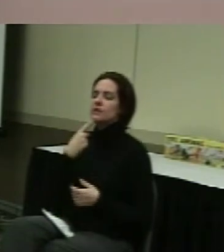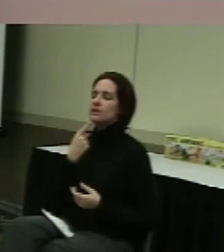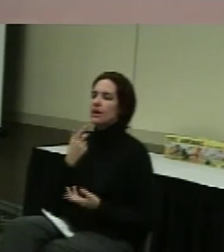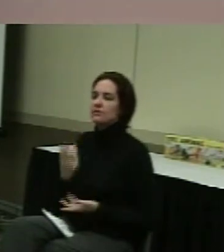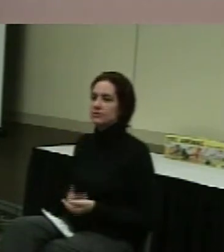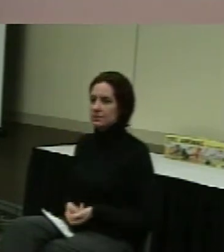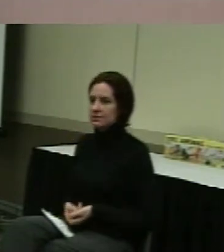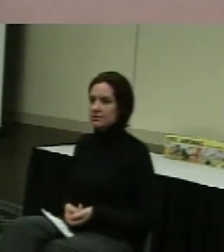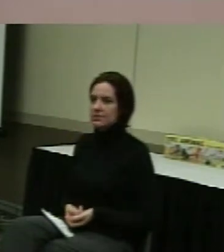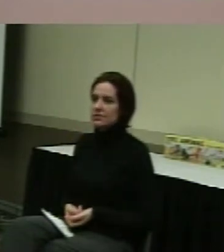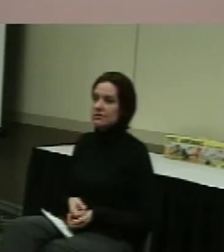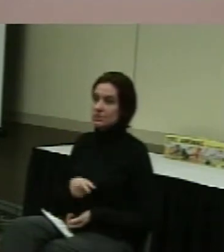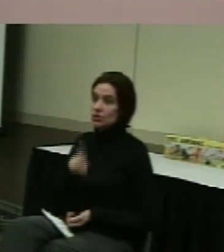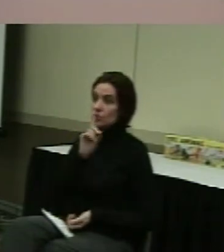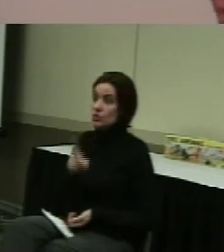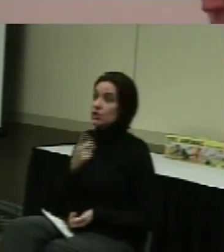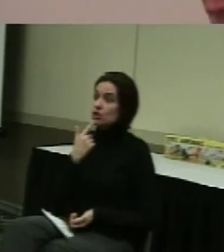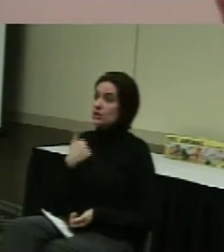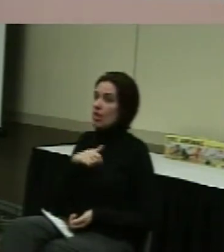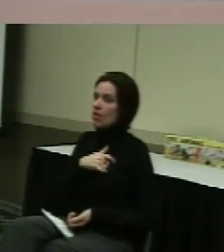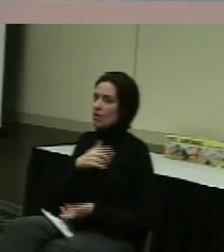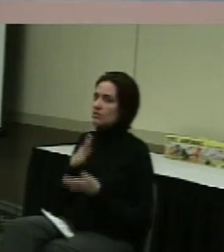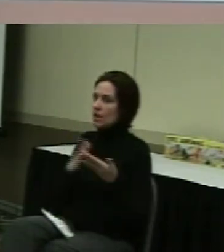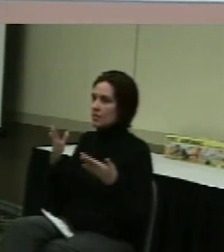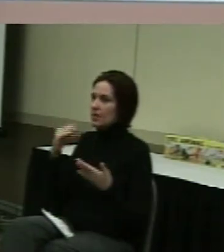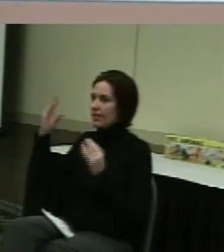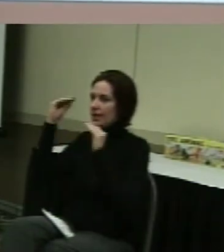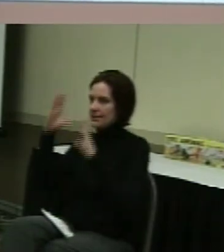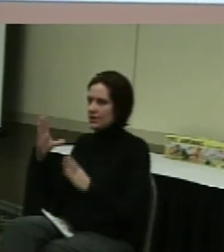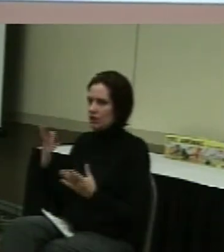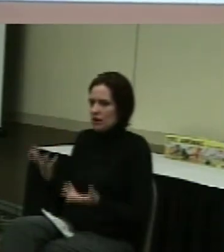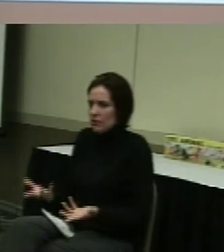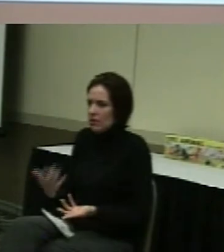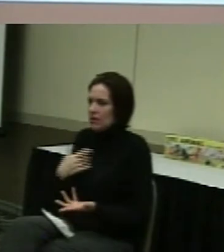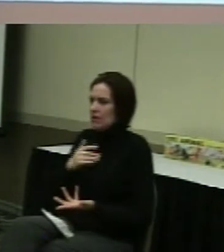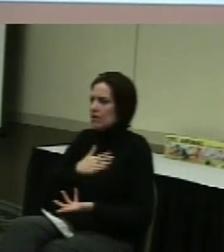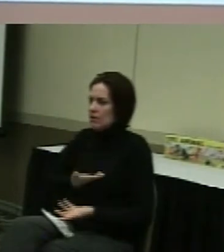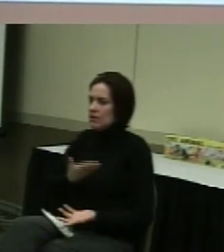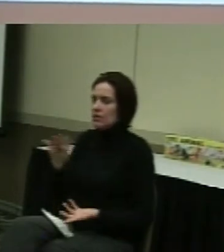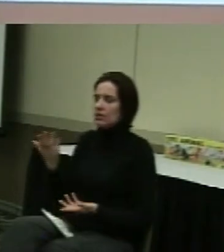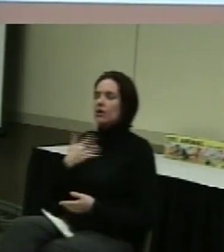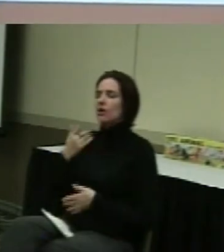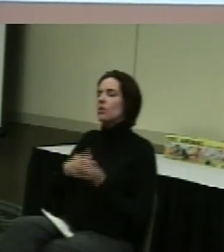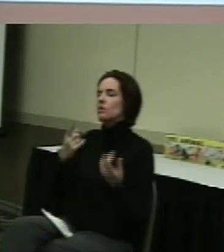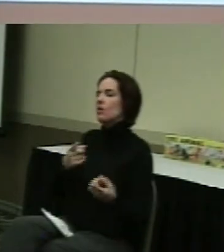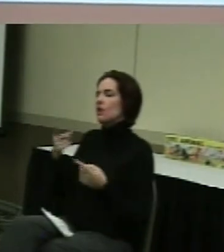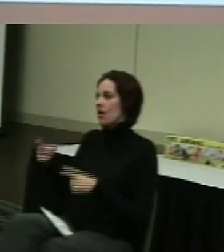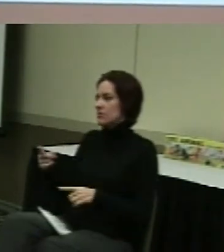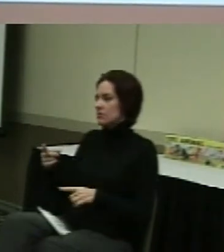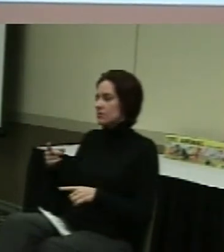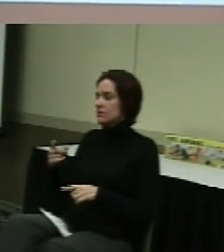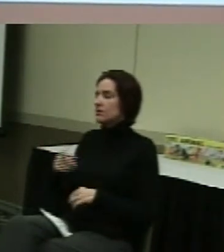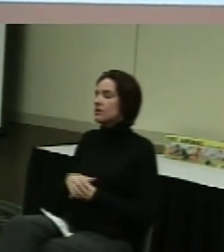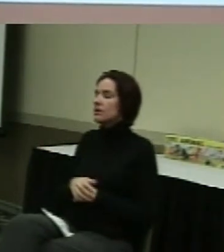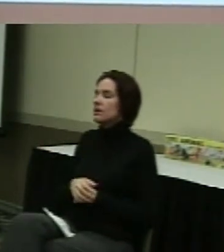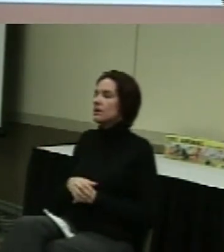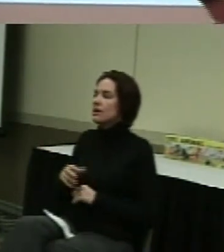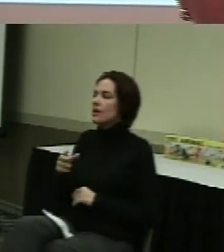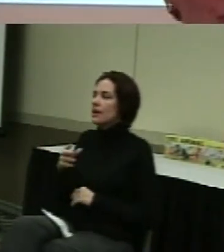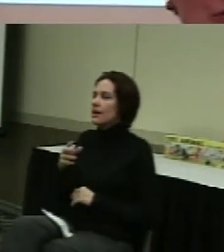She is really telling us something, and it's causing the teacher a great deal of distress. What is it that is going on? And